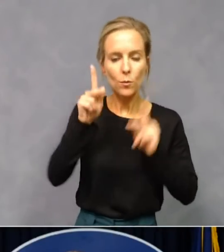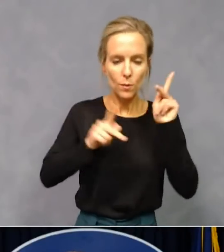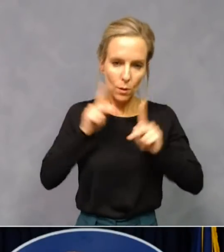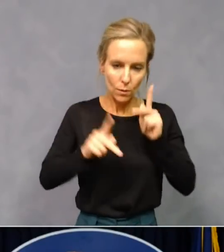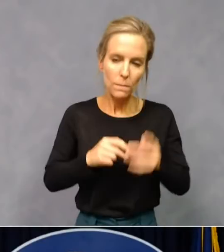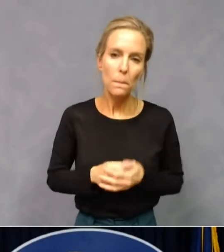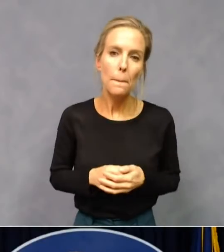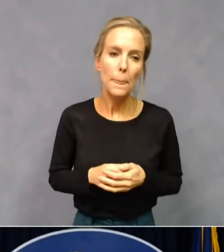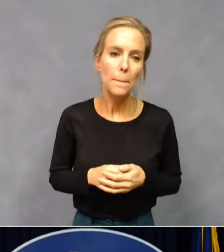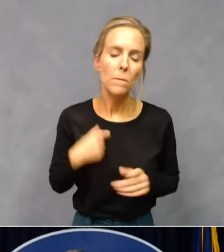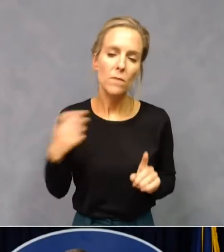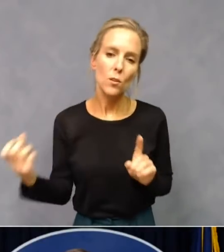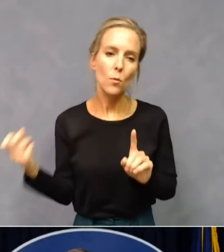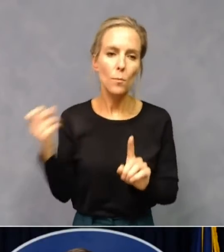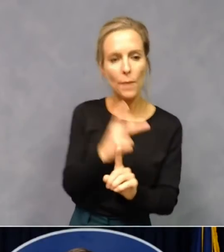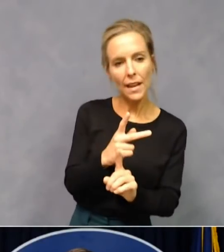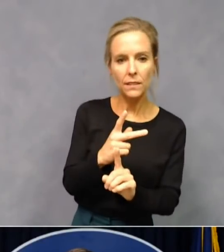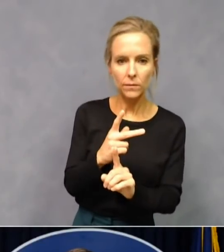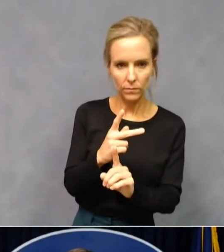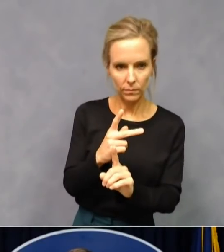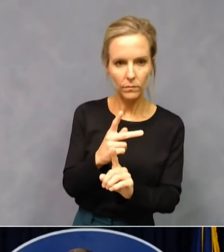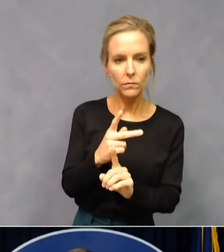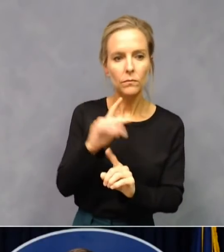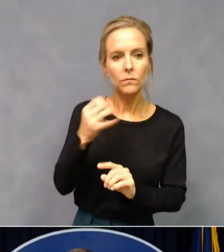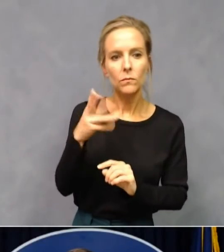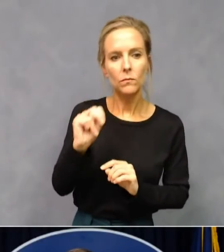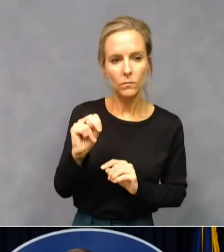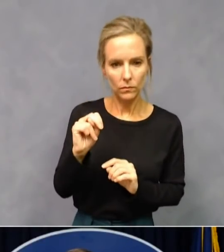to John?